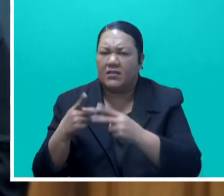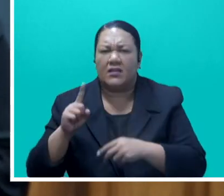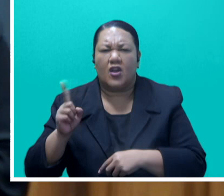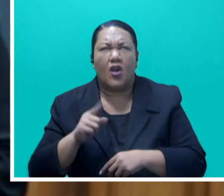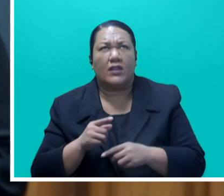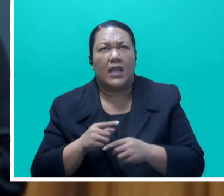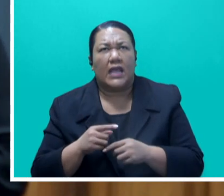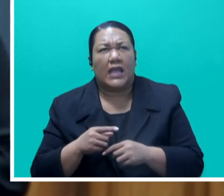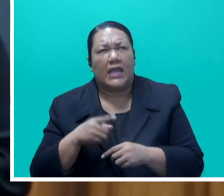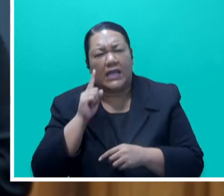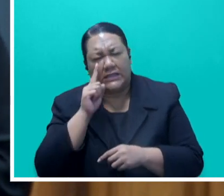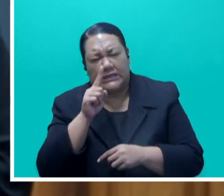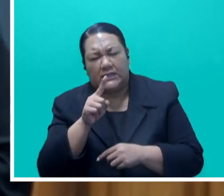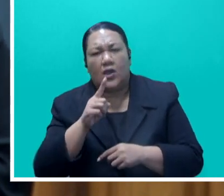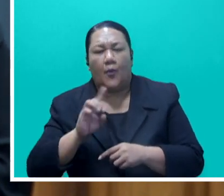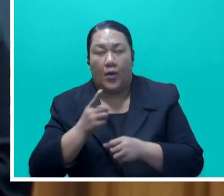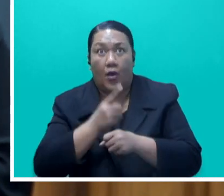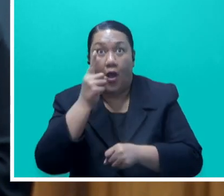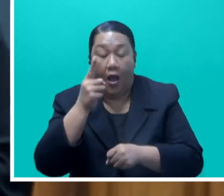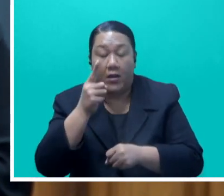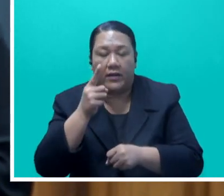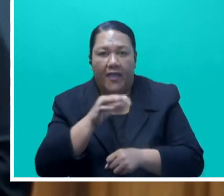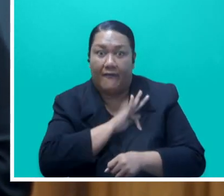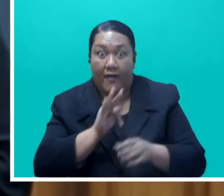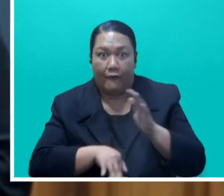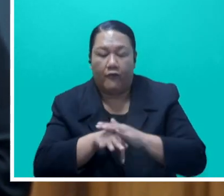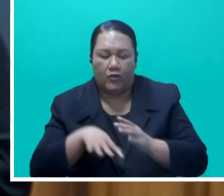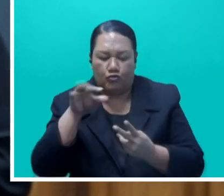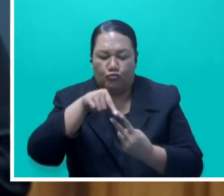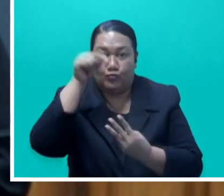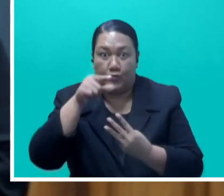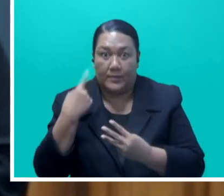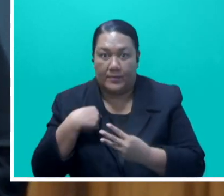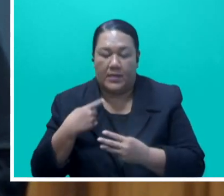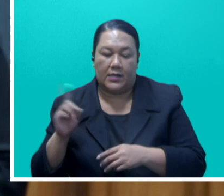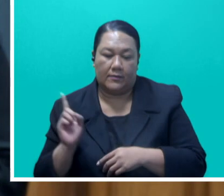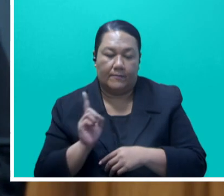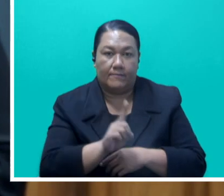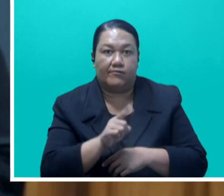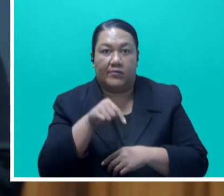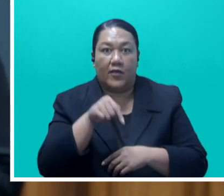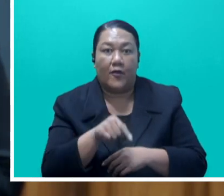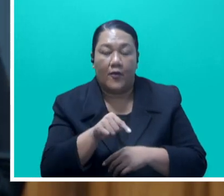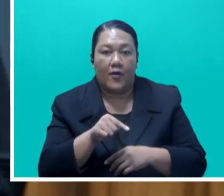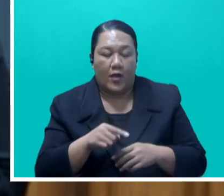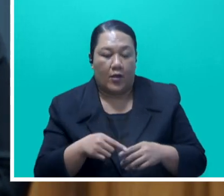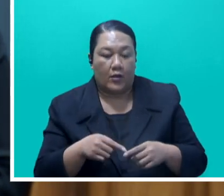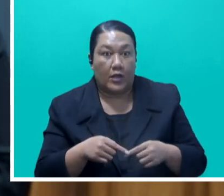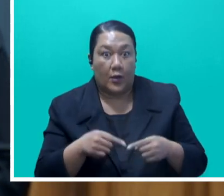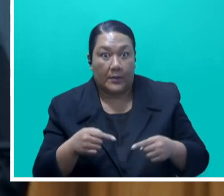faithfulness, and in no way was my appointment as a researcher at the Office of the Leader of Opposition an accident. Who would have